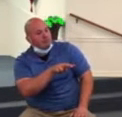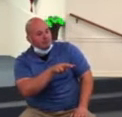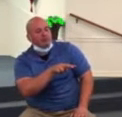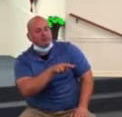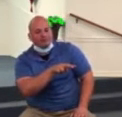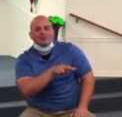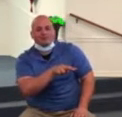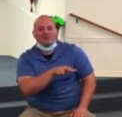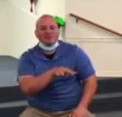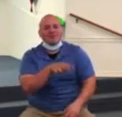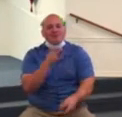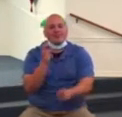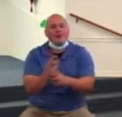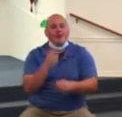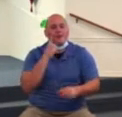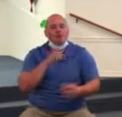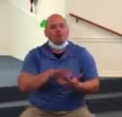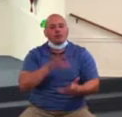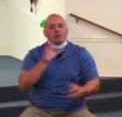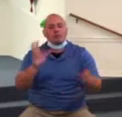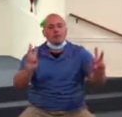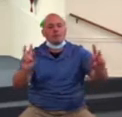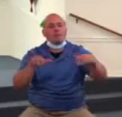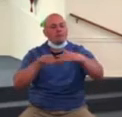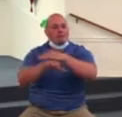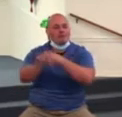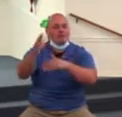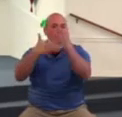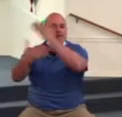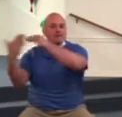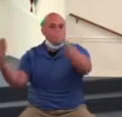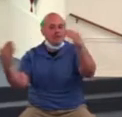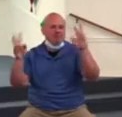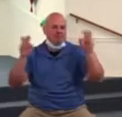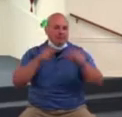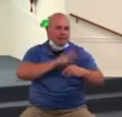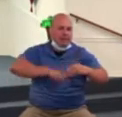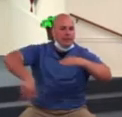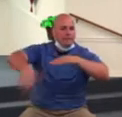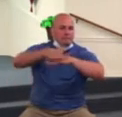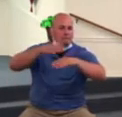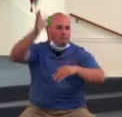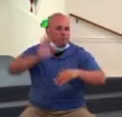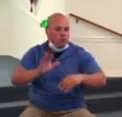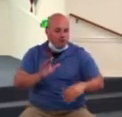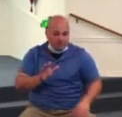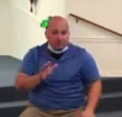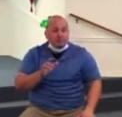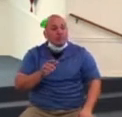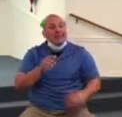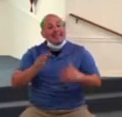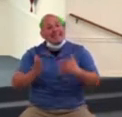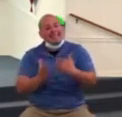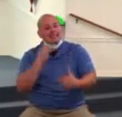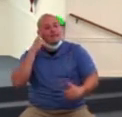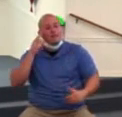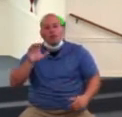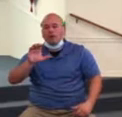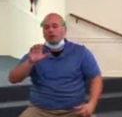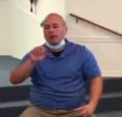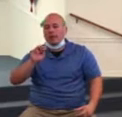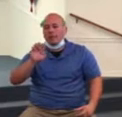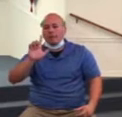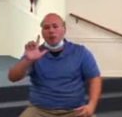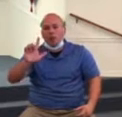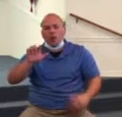it is for the rich to enter the kingdom of God. Indeed, it is easier for a camel to go through the eye of a needle than for someone who is